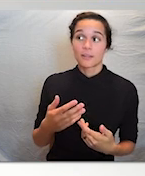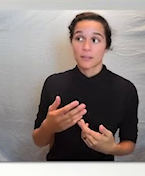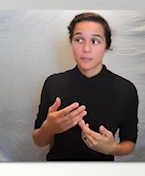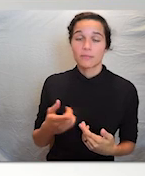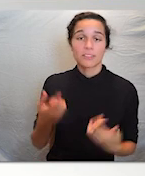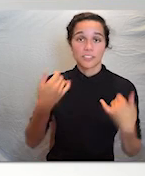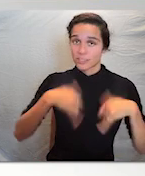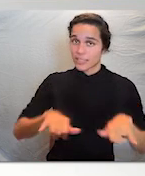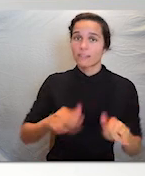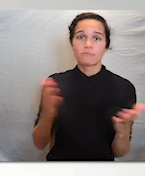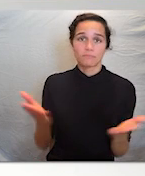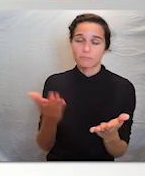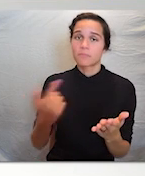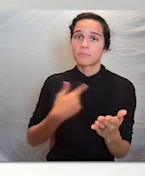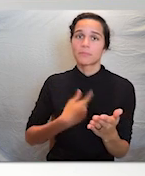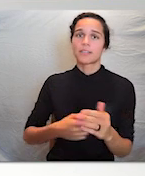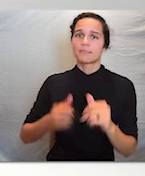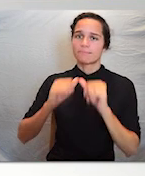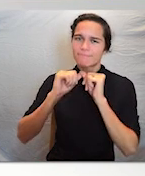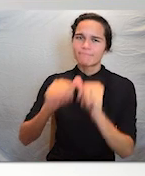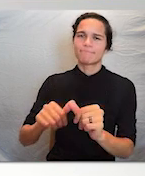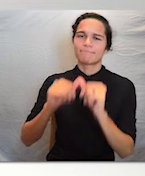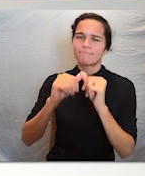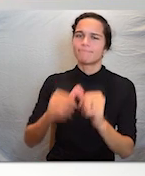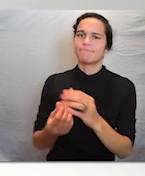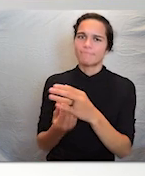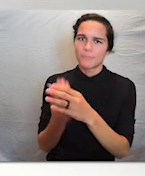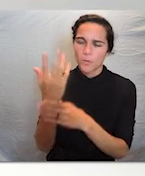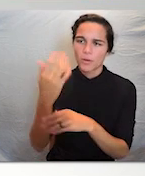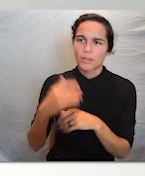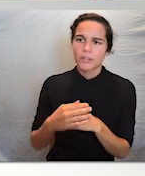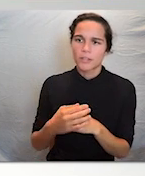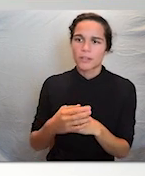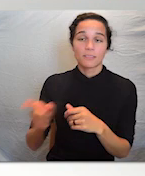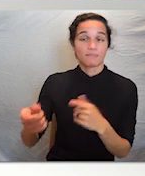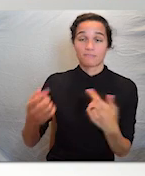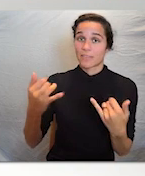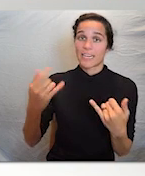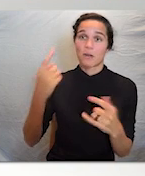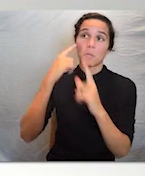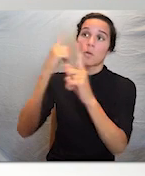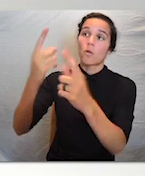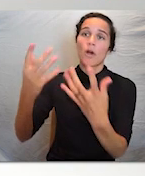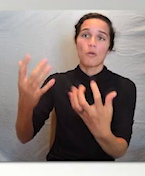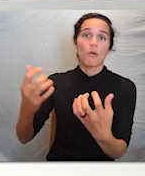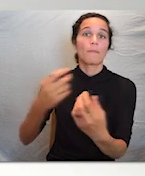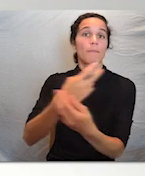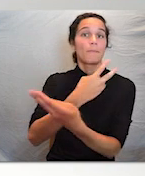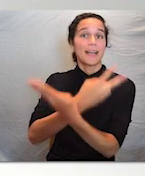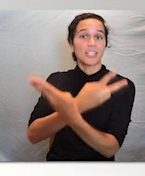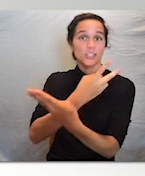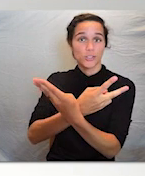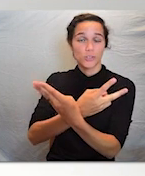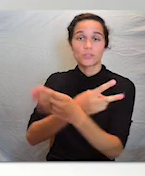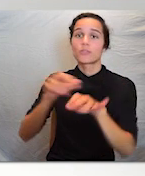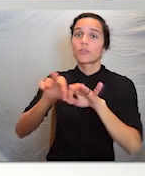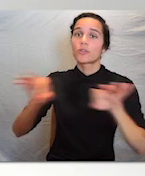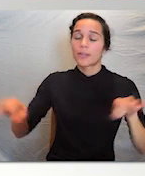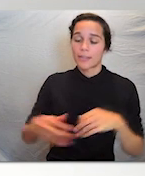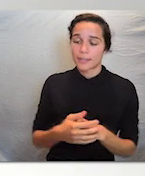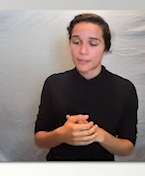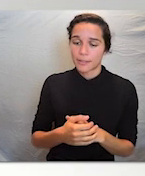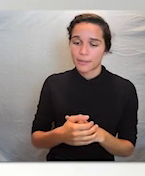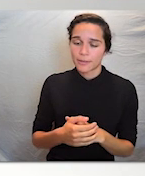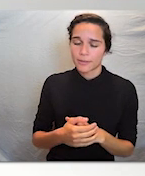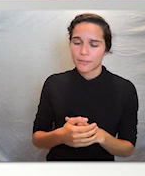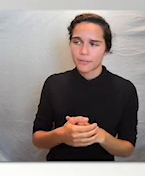August, I'm gonna go for my master's. I've decided to take that leap of faith and do